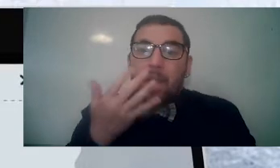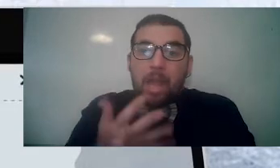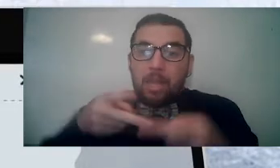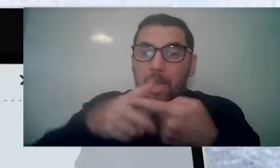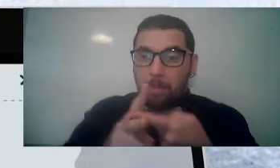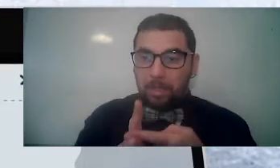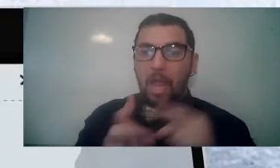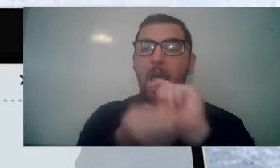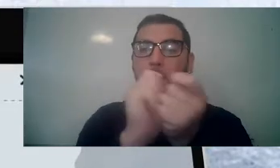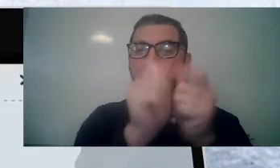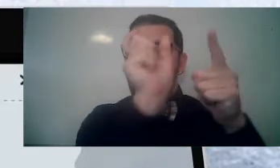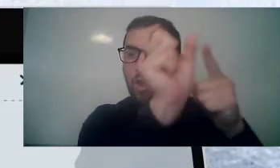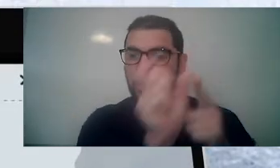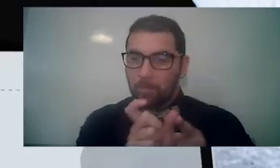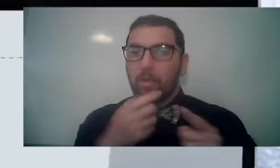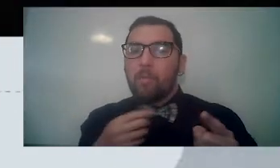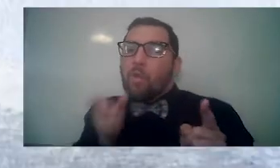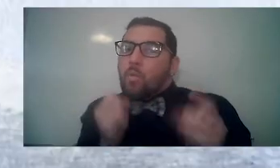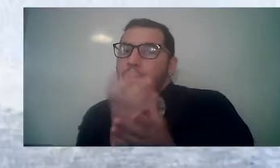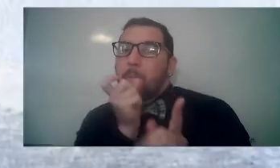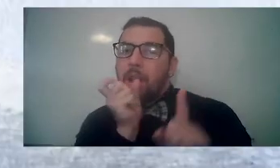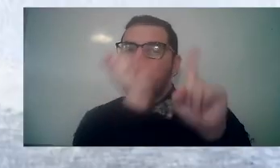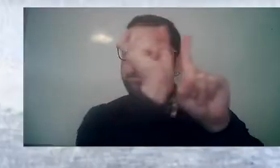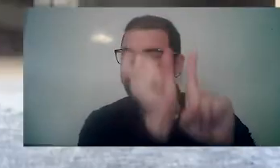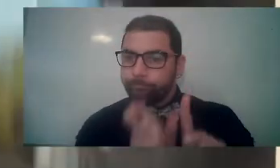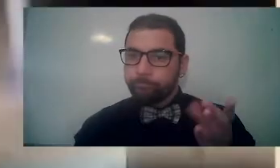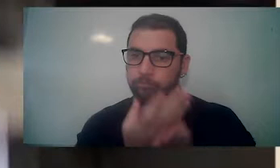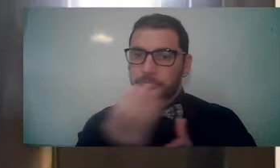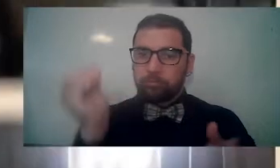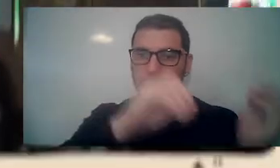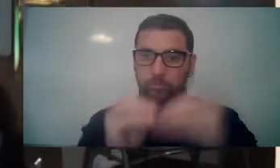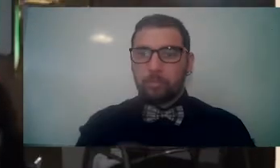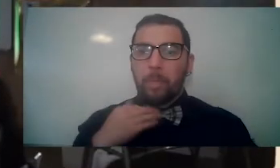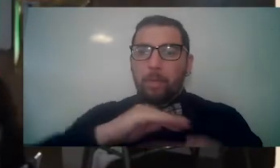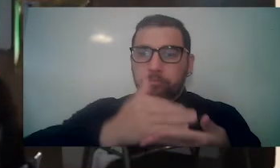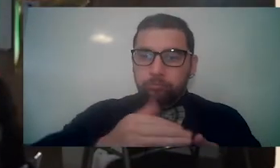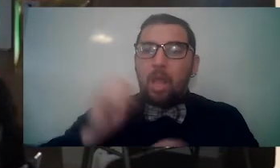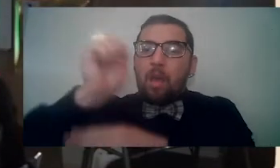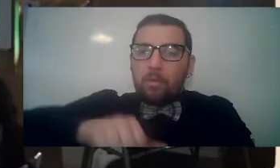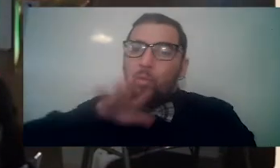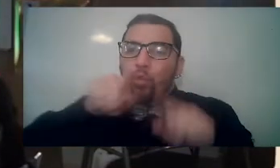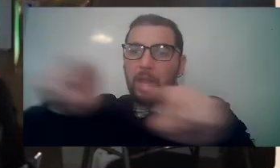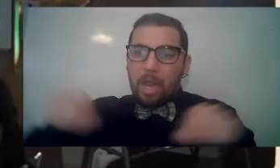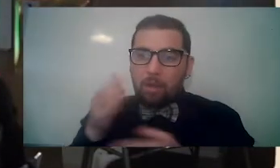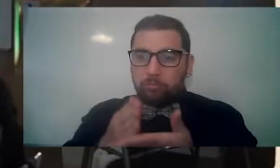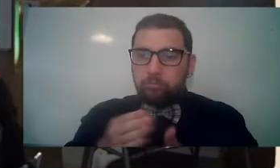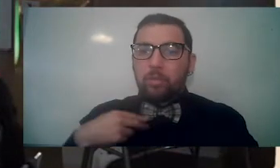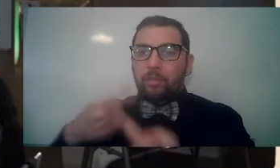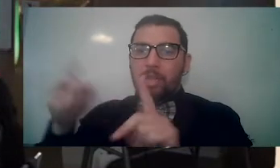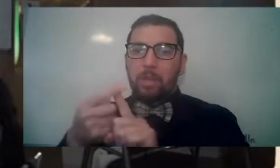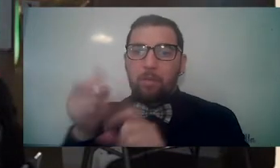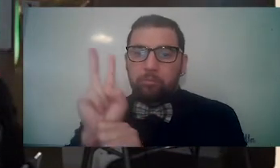kagunung eto ahui filken emol soya i filmi ka kesungun mu. Di software pelea i pingei tapu kimelfe ka mapuzungu